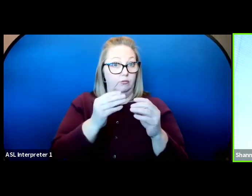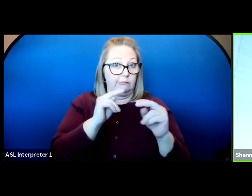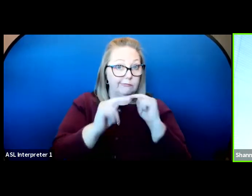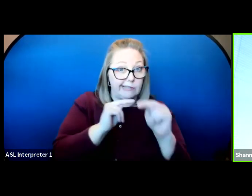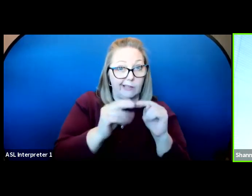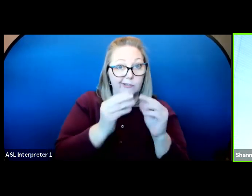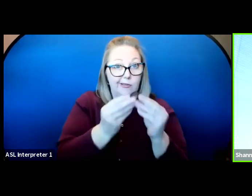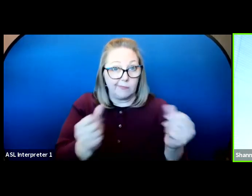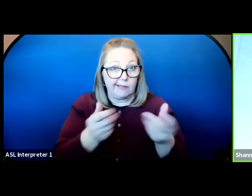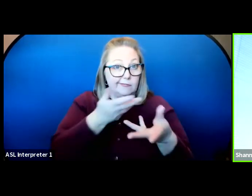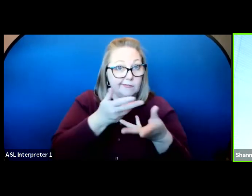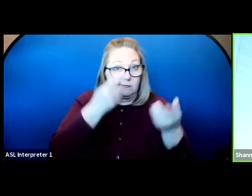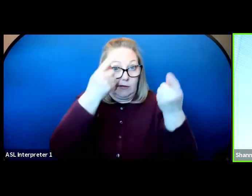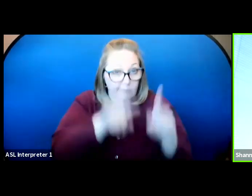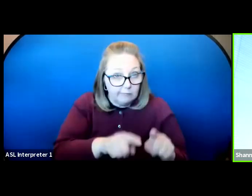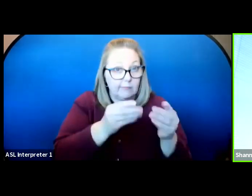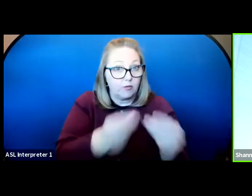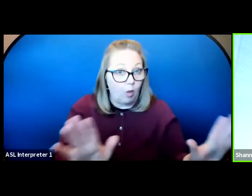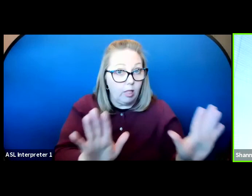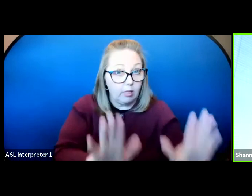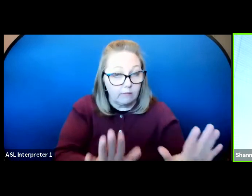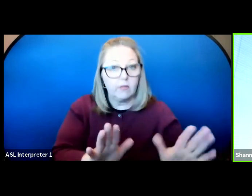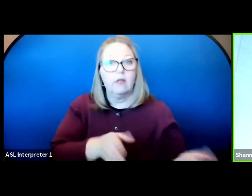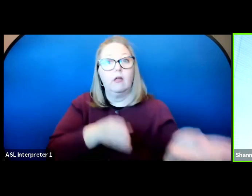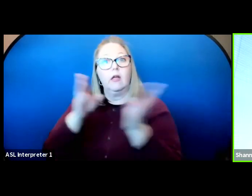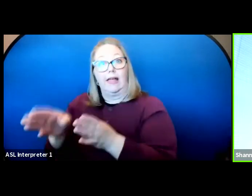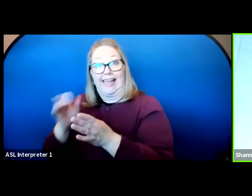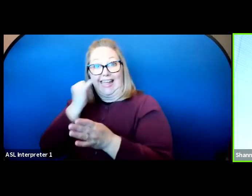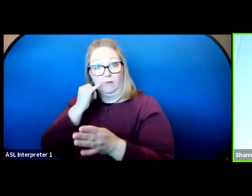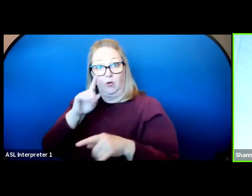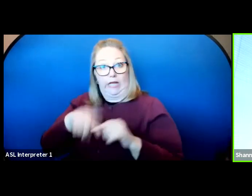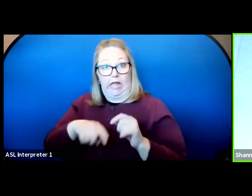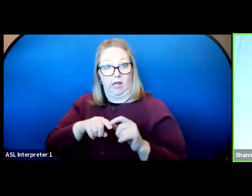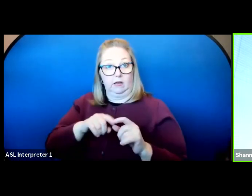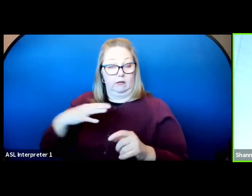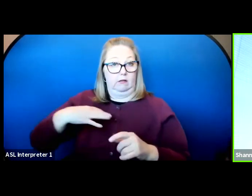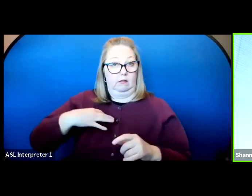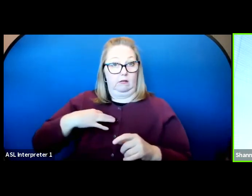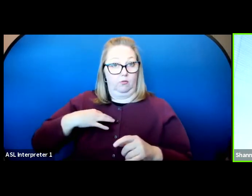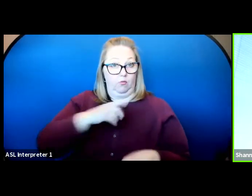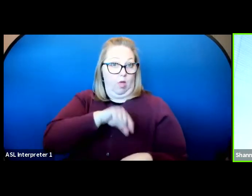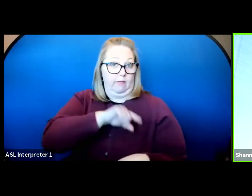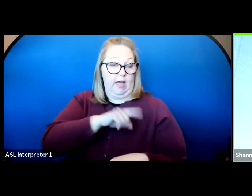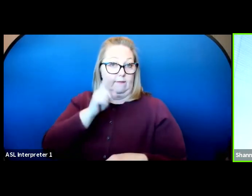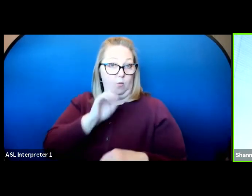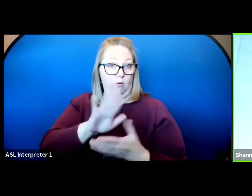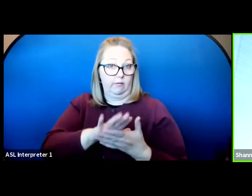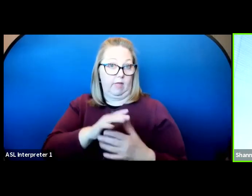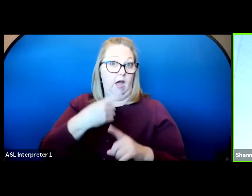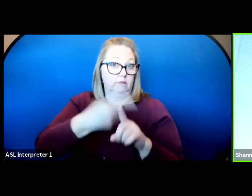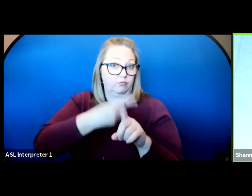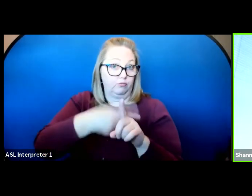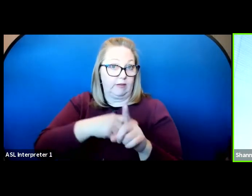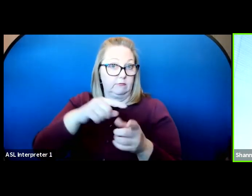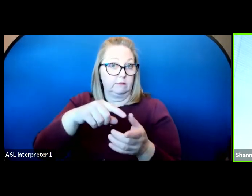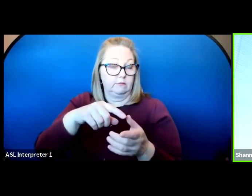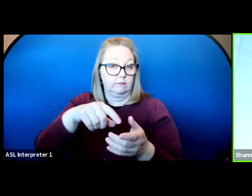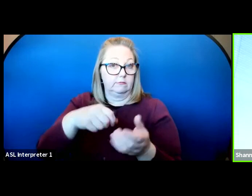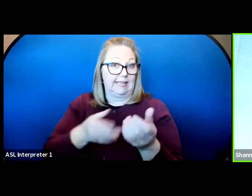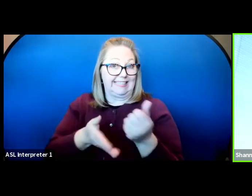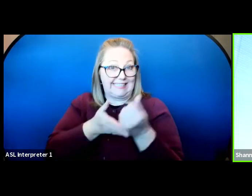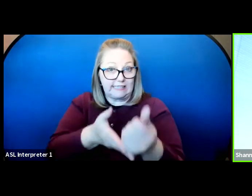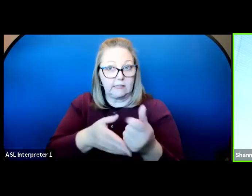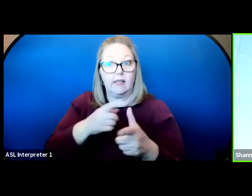in between, we will implement a voluntary mediation program so that tenants and landlords can sit down with a